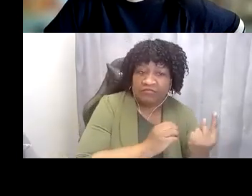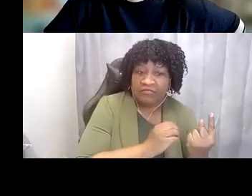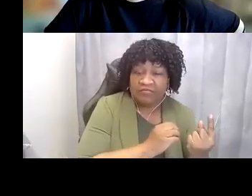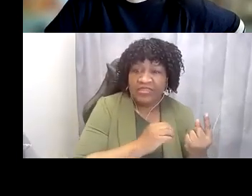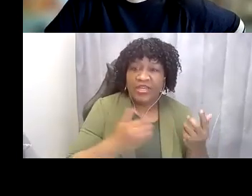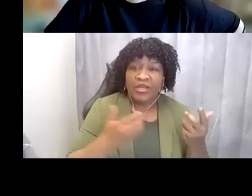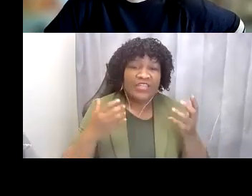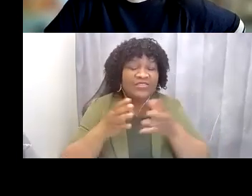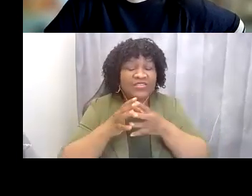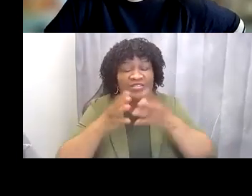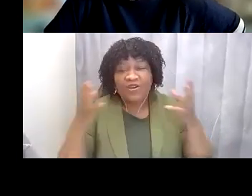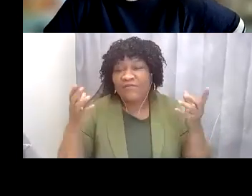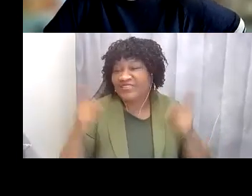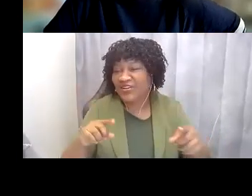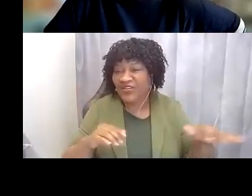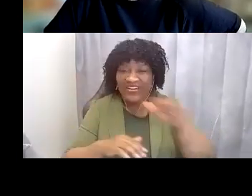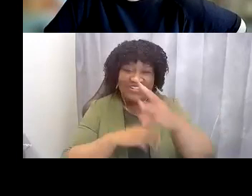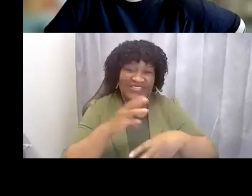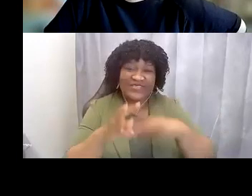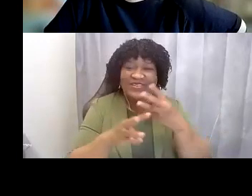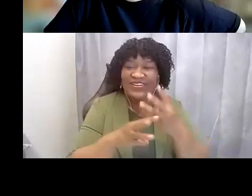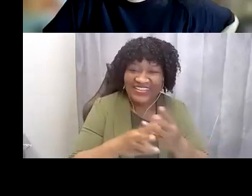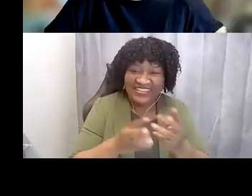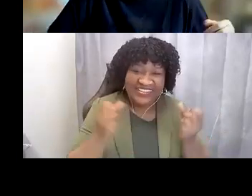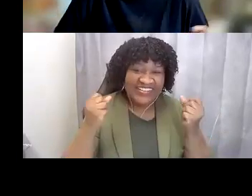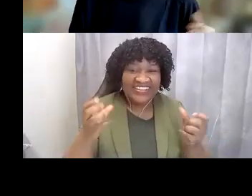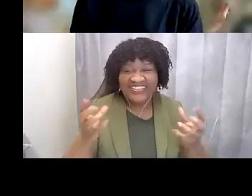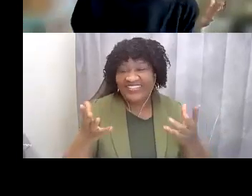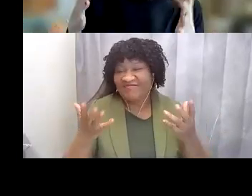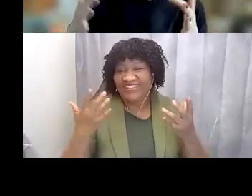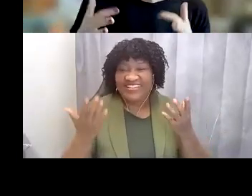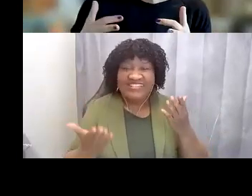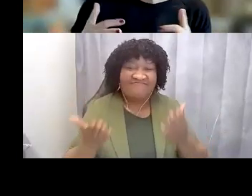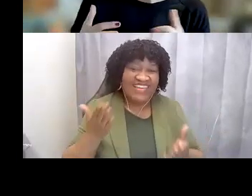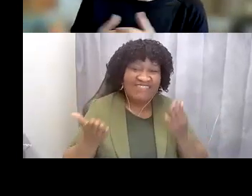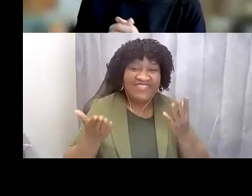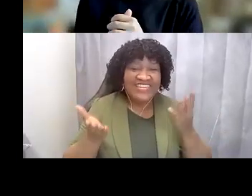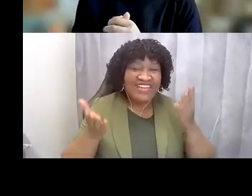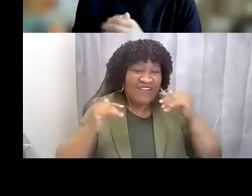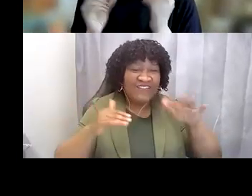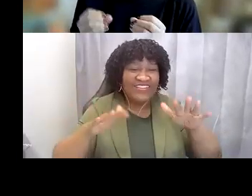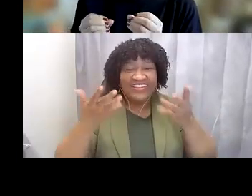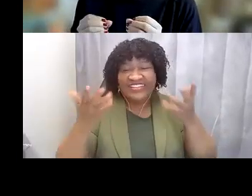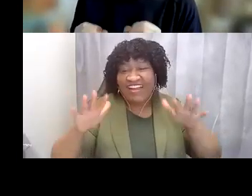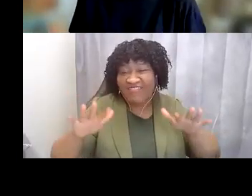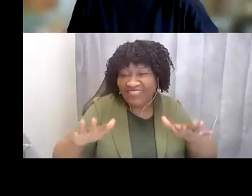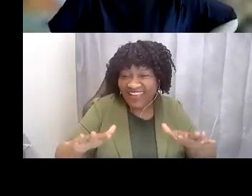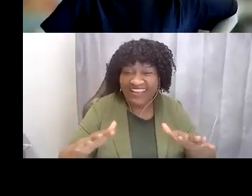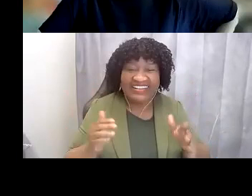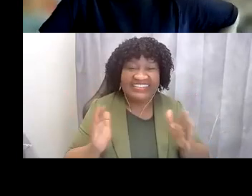there's so much going on in the world. I really wanted to like maybe help calm this down just a little